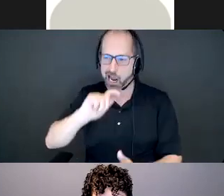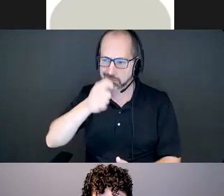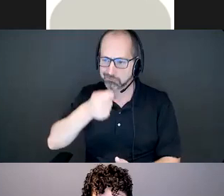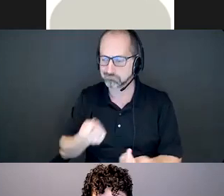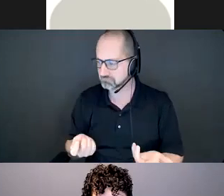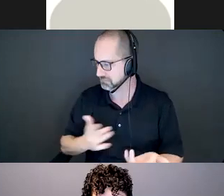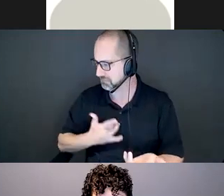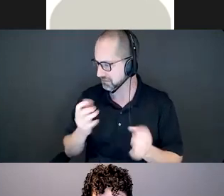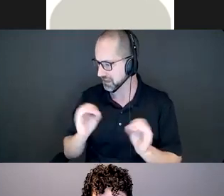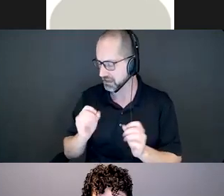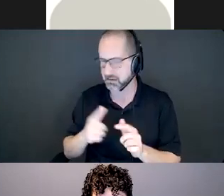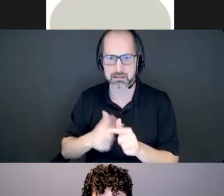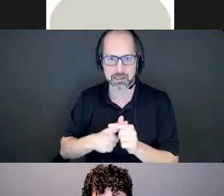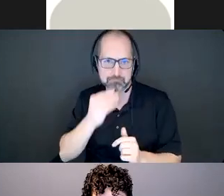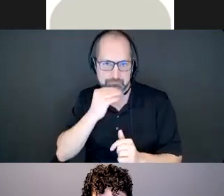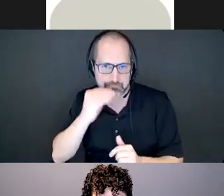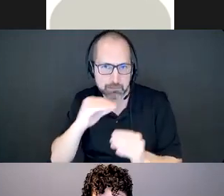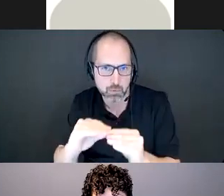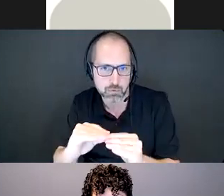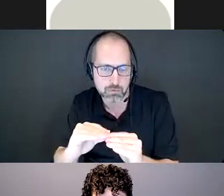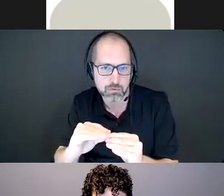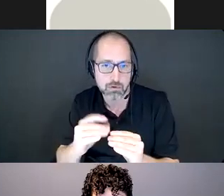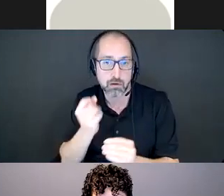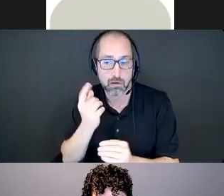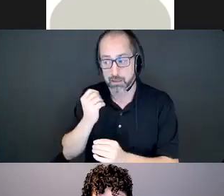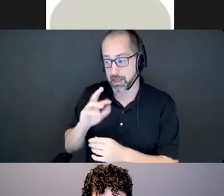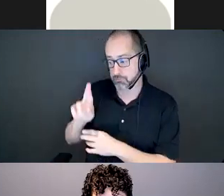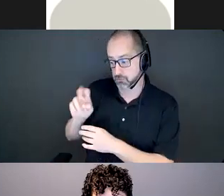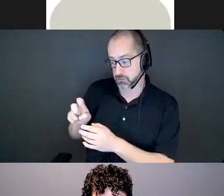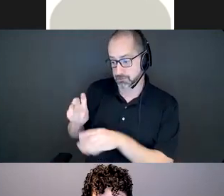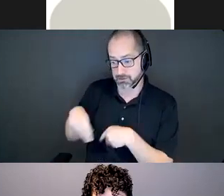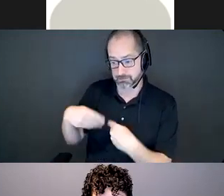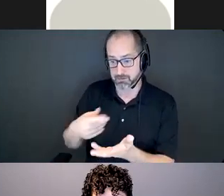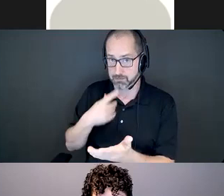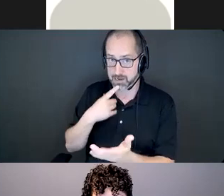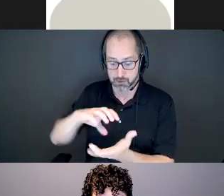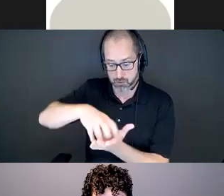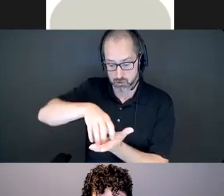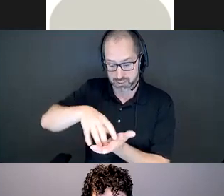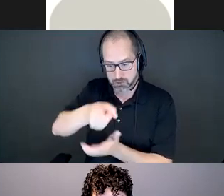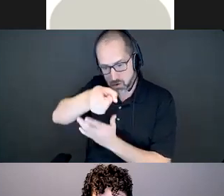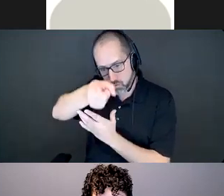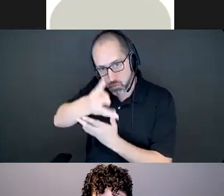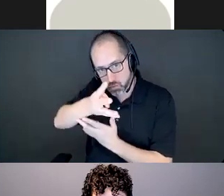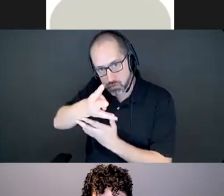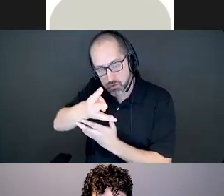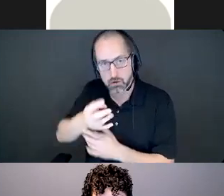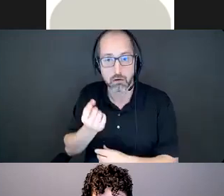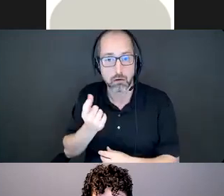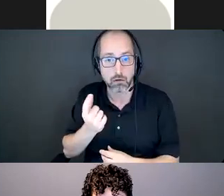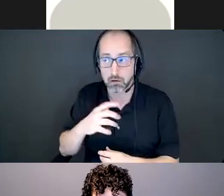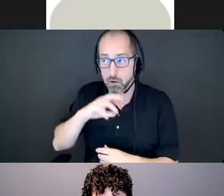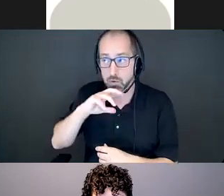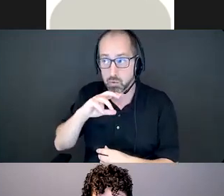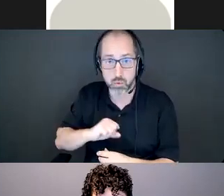more. When actually the prescribed amount might be a quarter of the cookie. But we're seeing older adults eating the whole